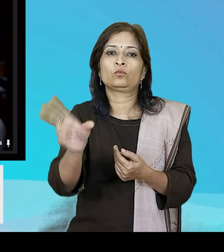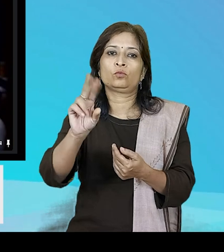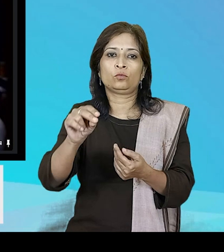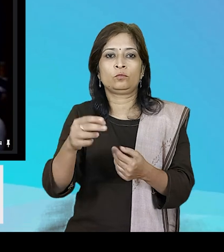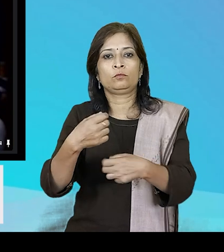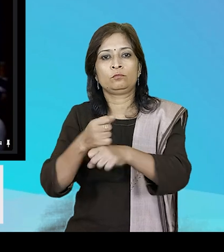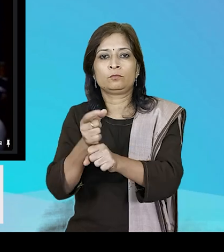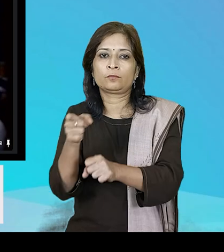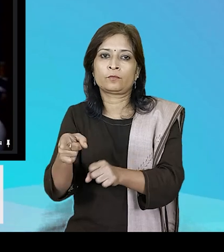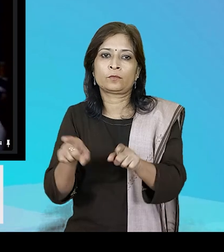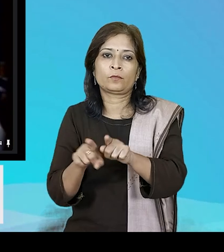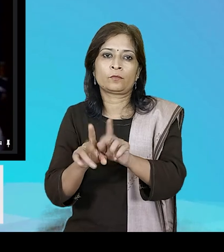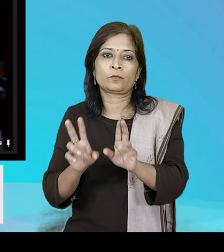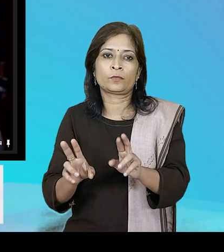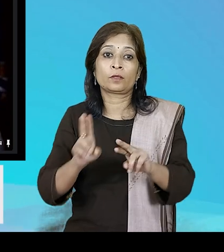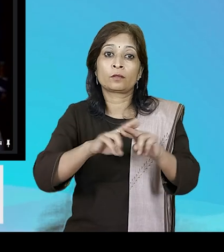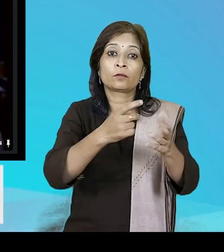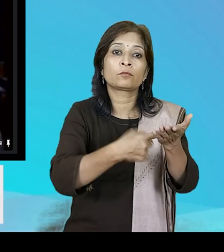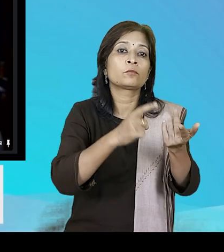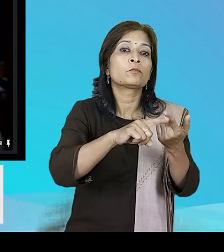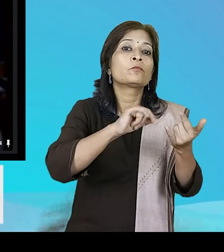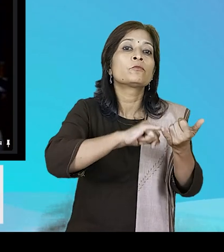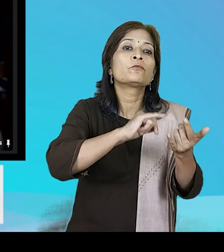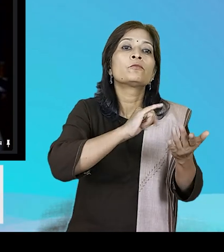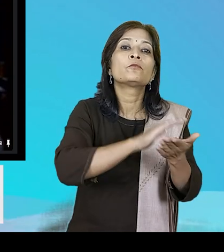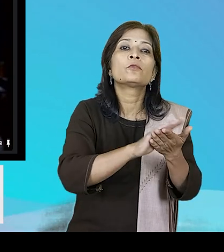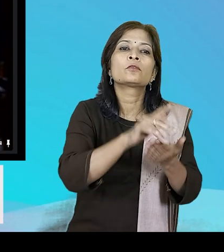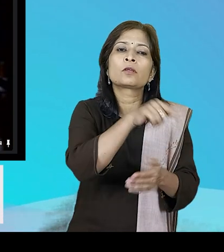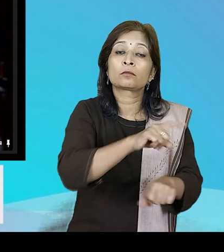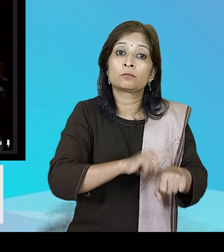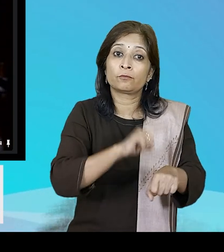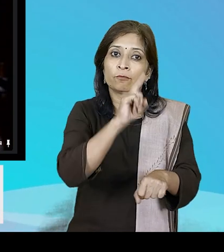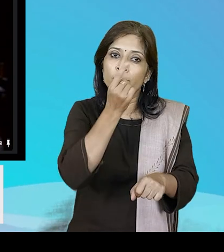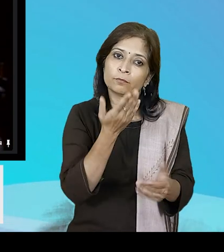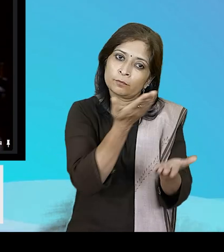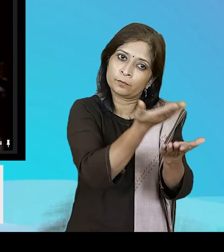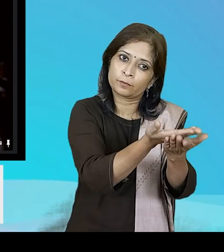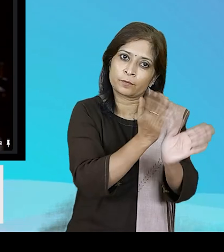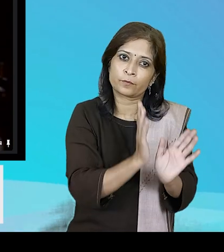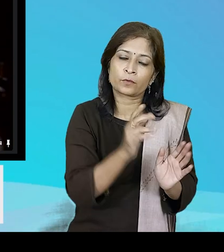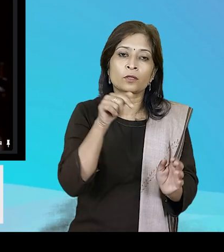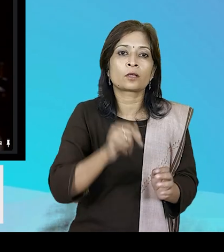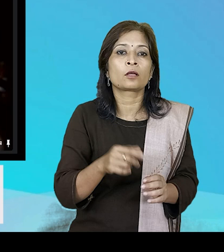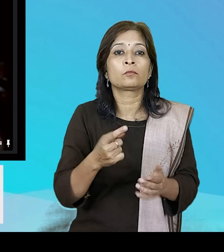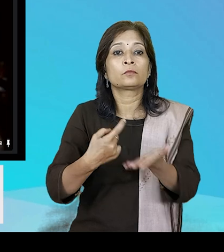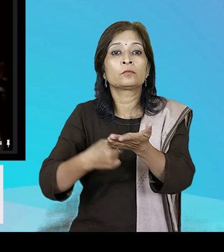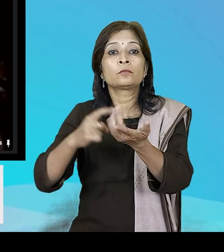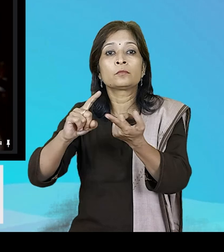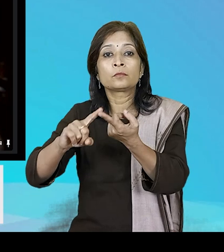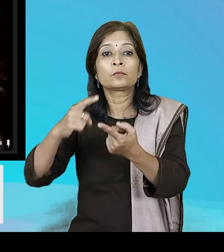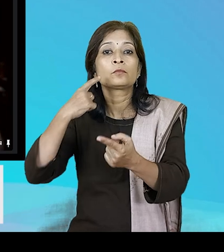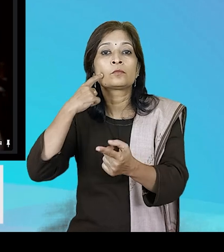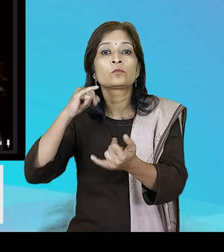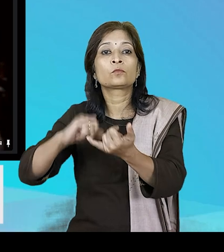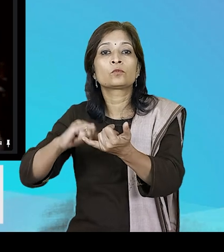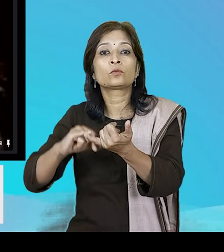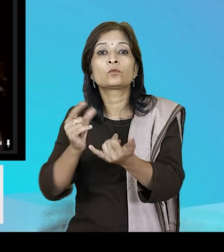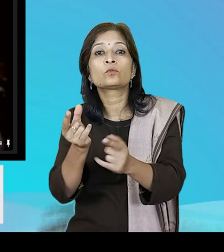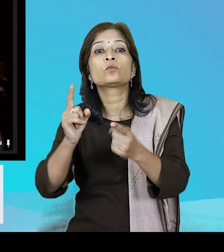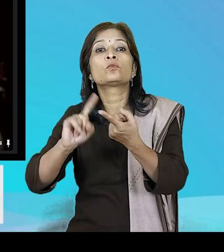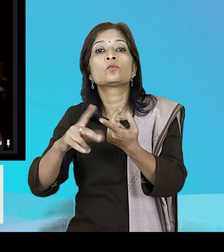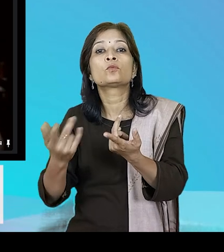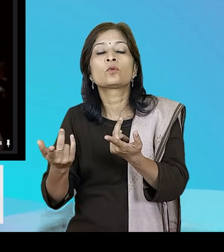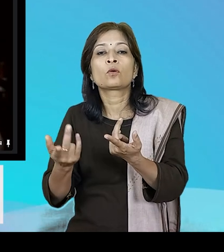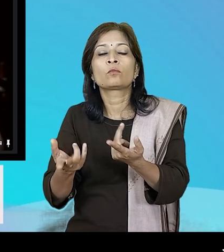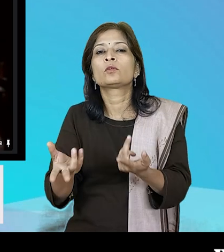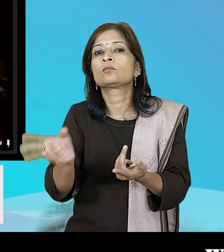passport. So fresh passport is when you apply for a passport for the first time. A Okay. reissue of passport is